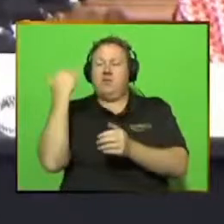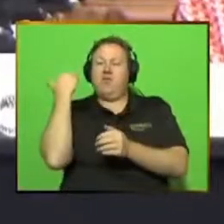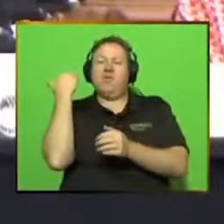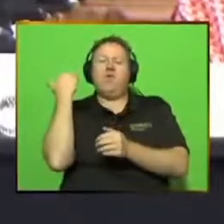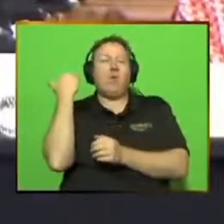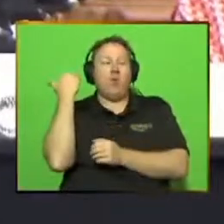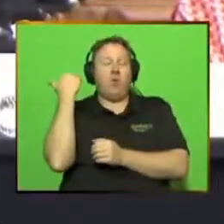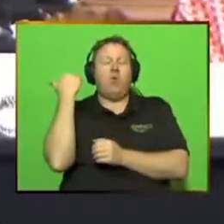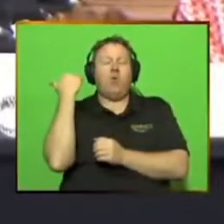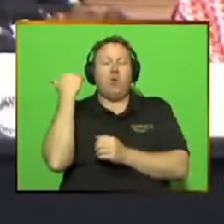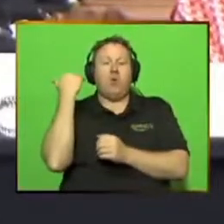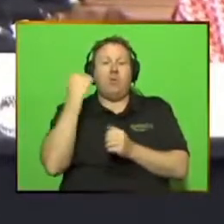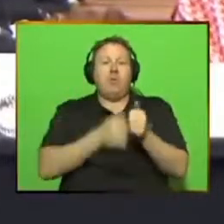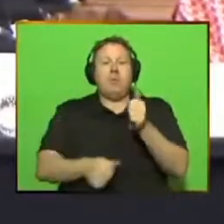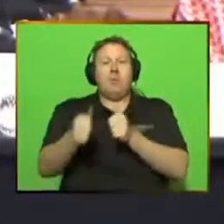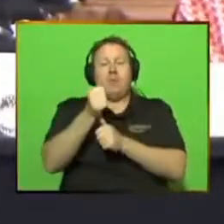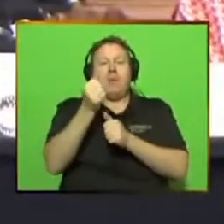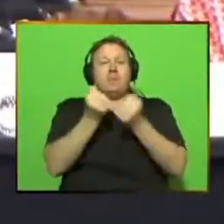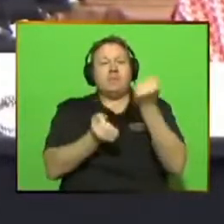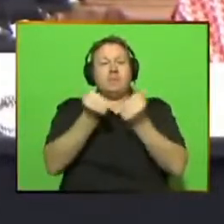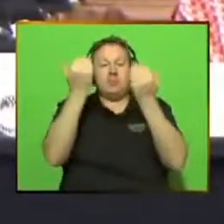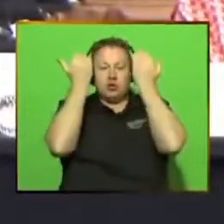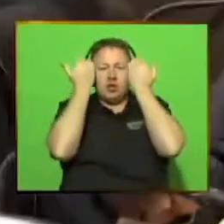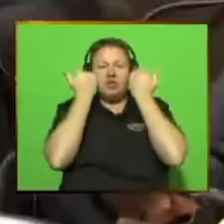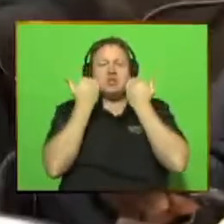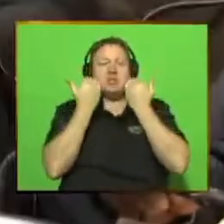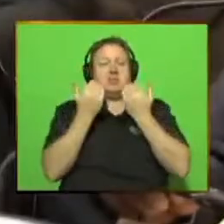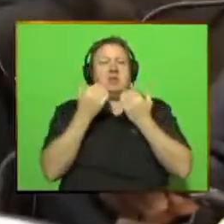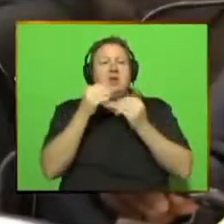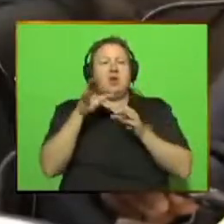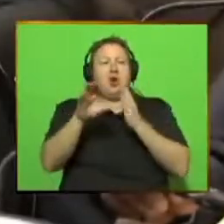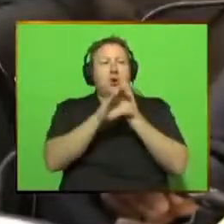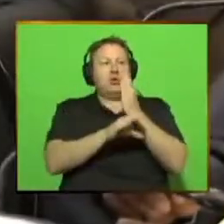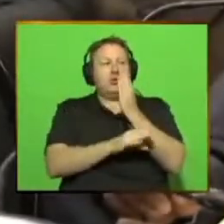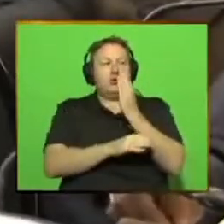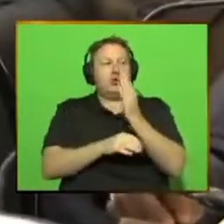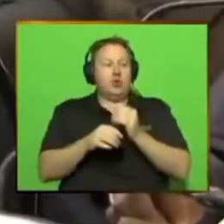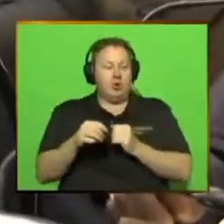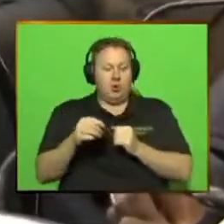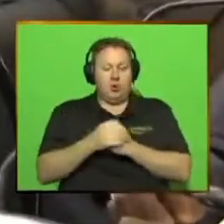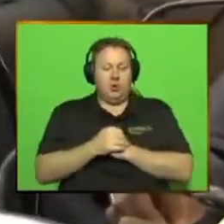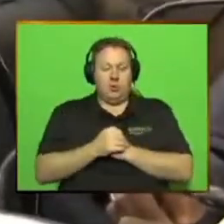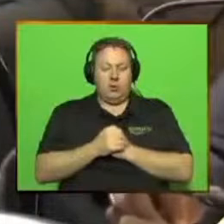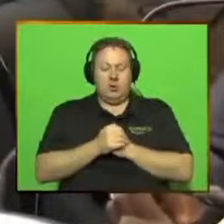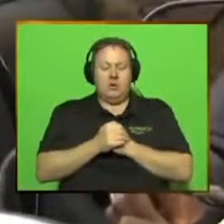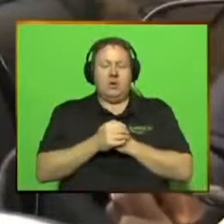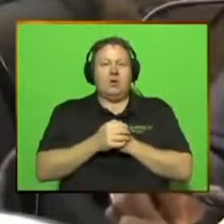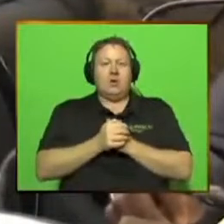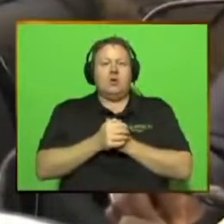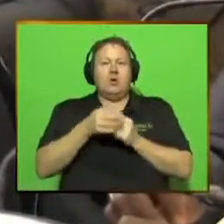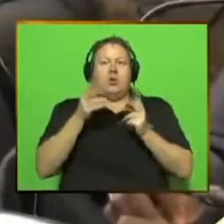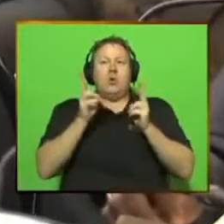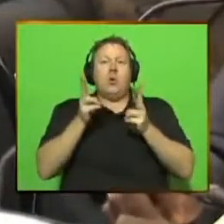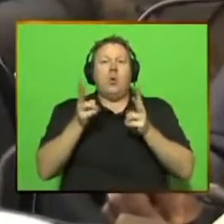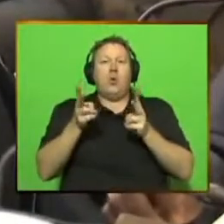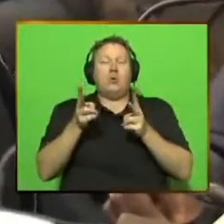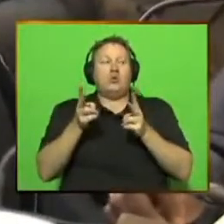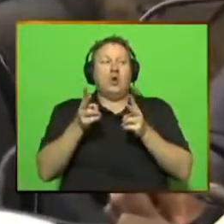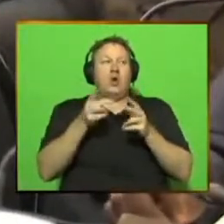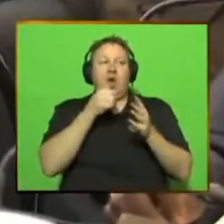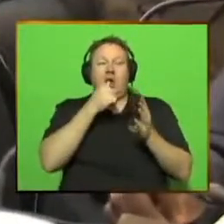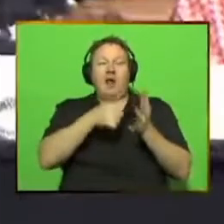of the Constitutional Court. We have also delivered the hard copy letters to you